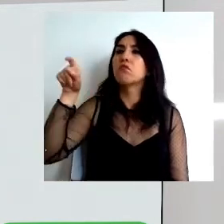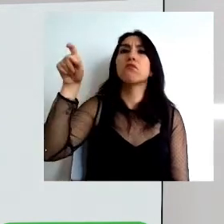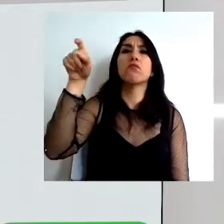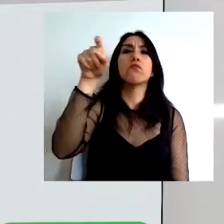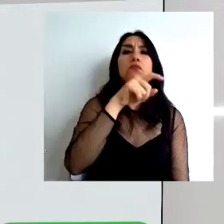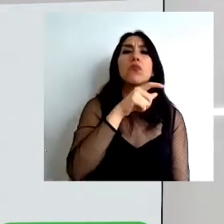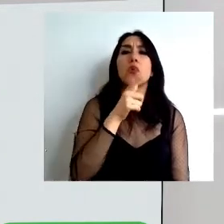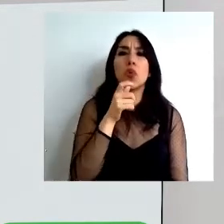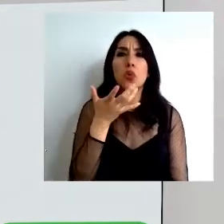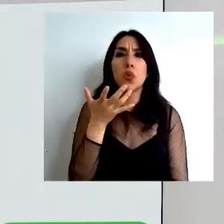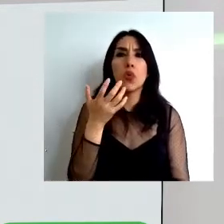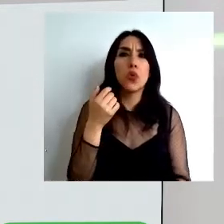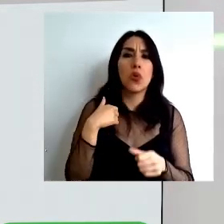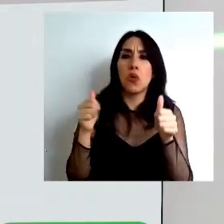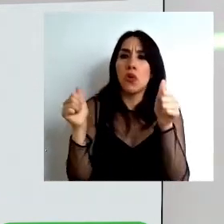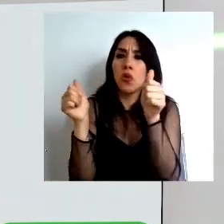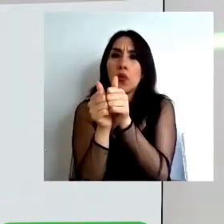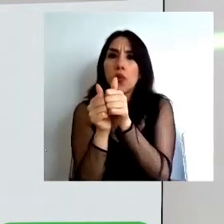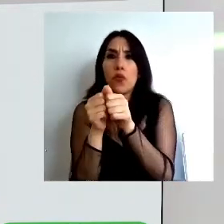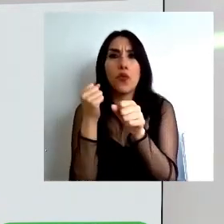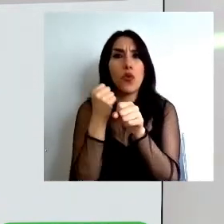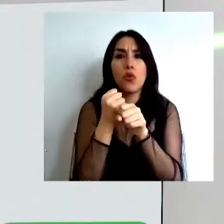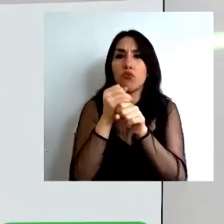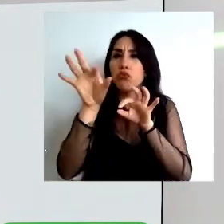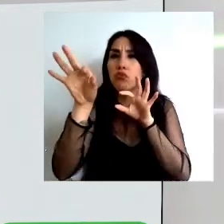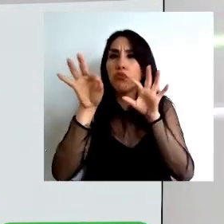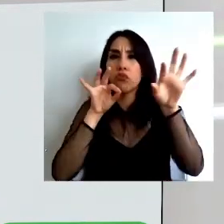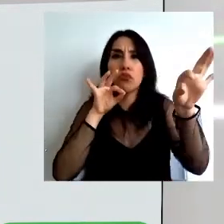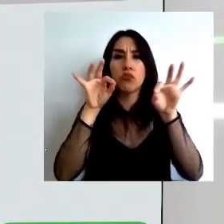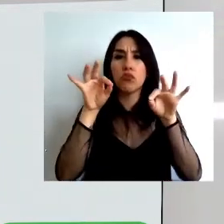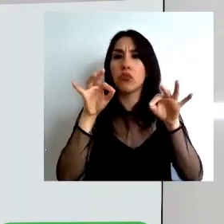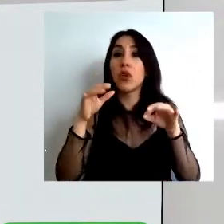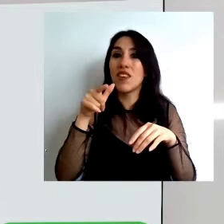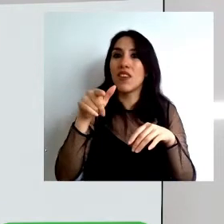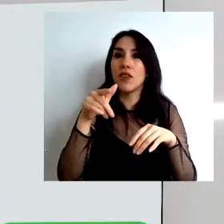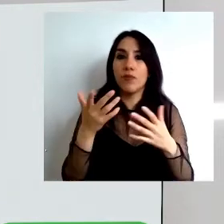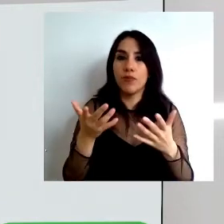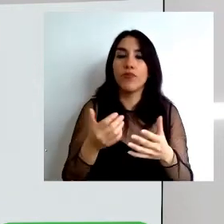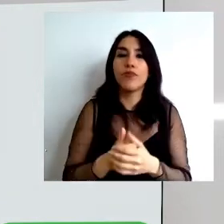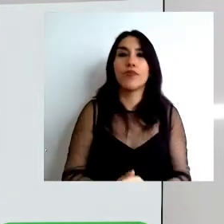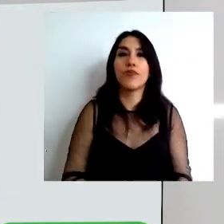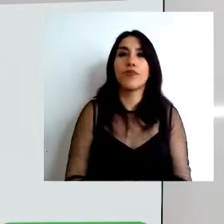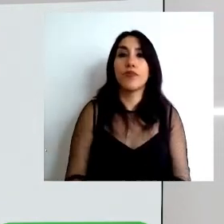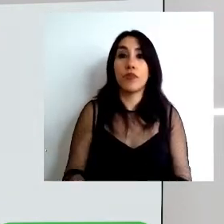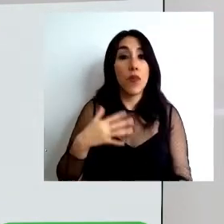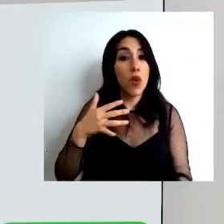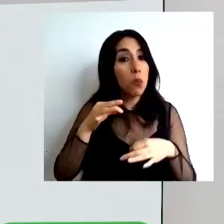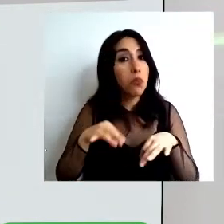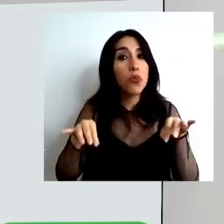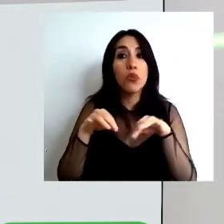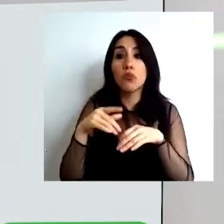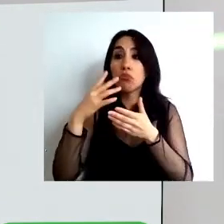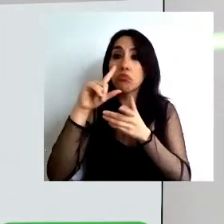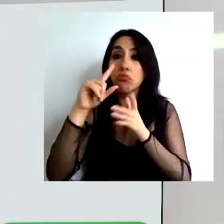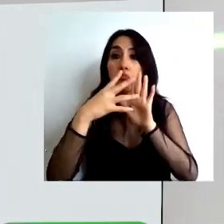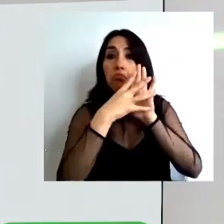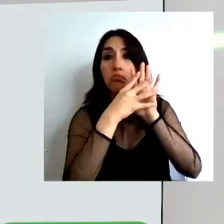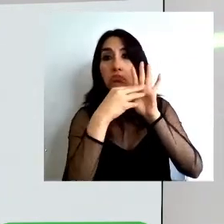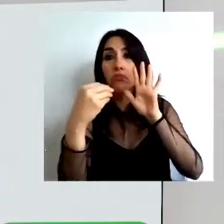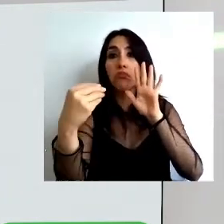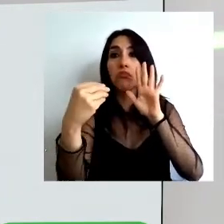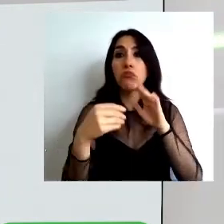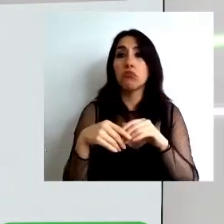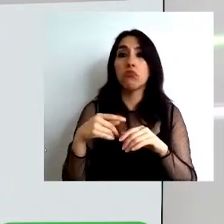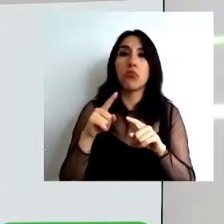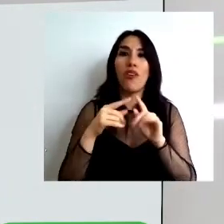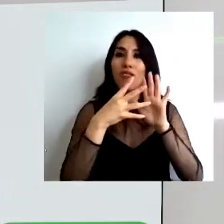replication strategy. Be very explicit on the type of partners you need and what roles